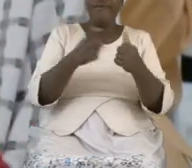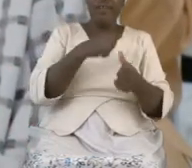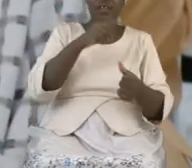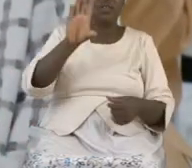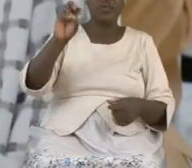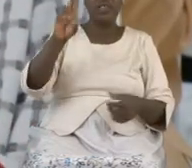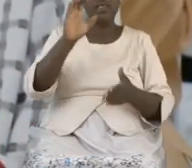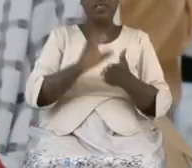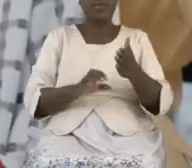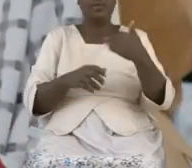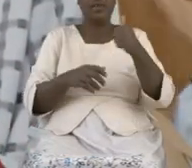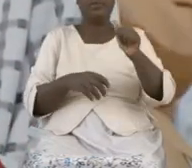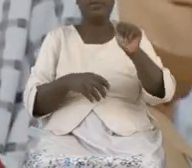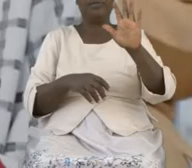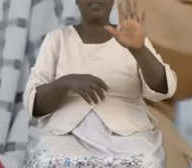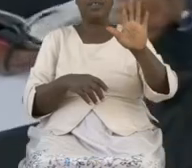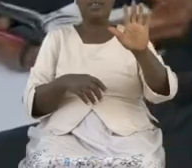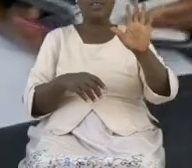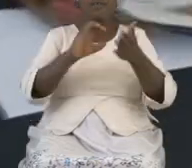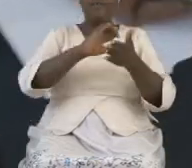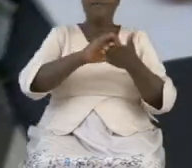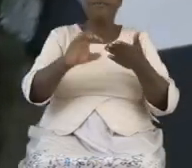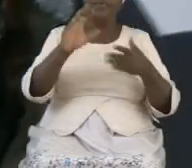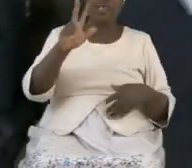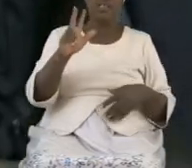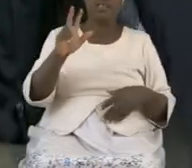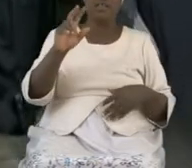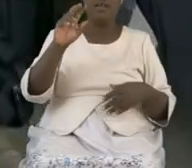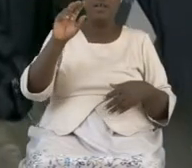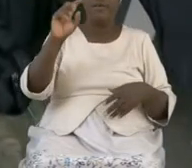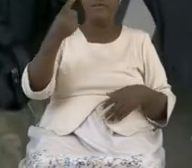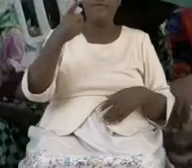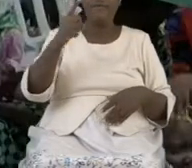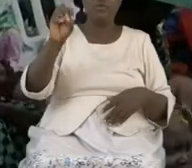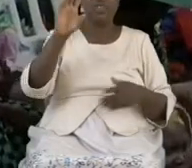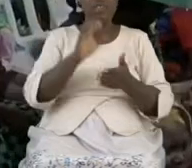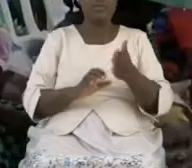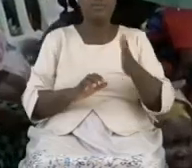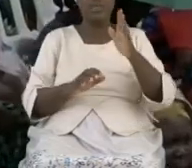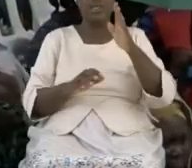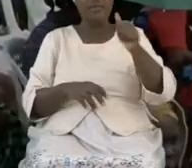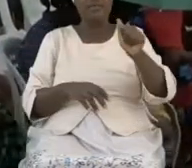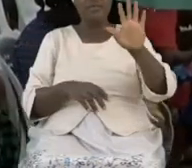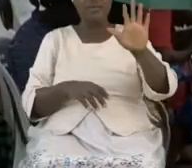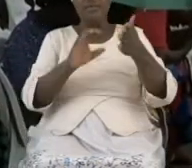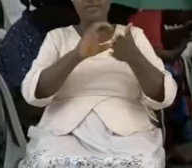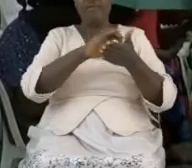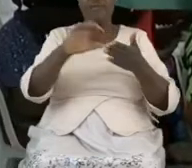and we're looking at verse 3. 1 Corinthians chapter 15, reading from verse 3. For